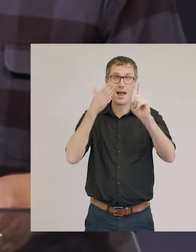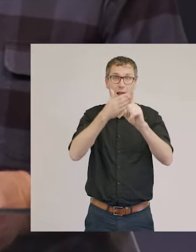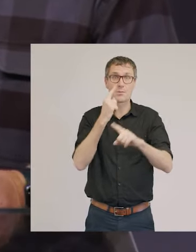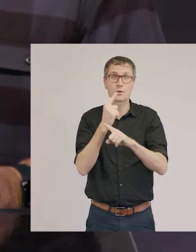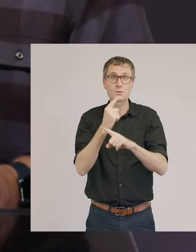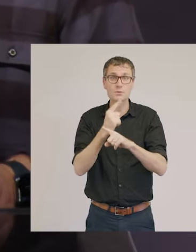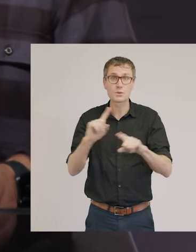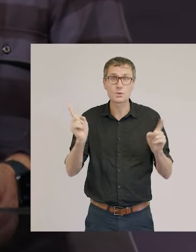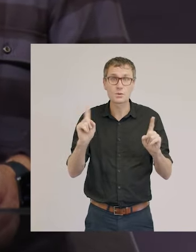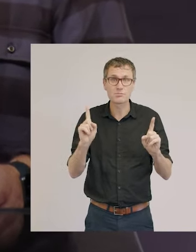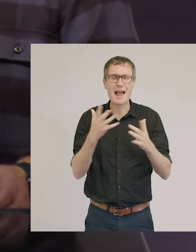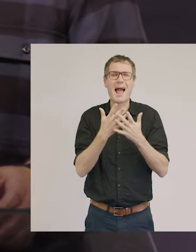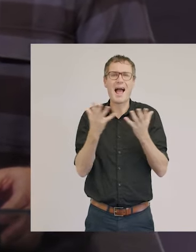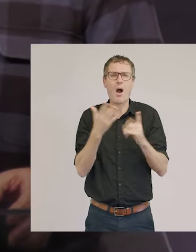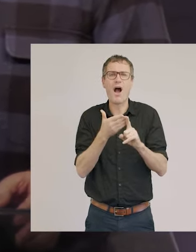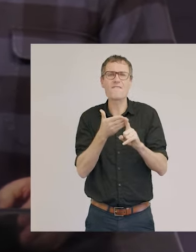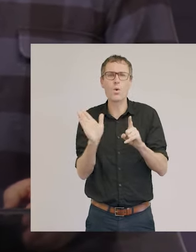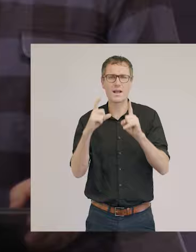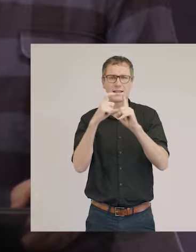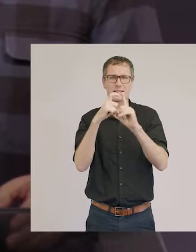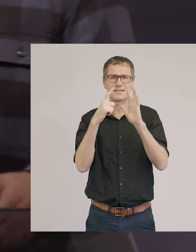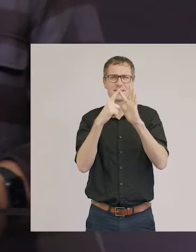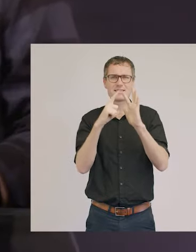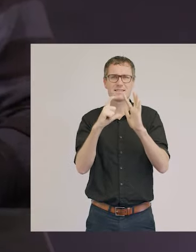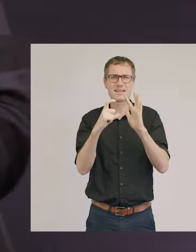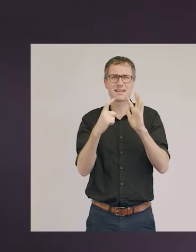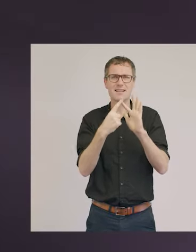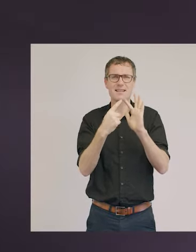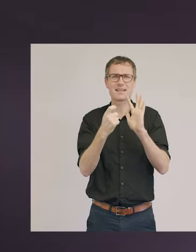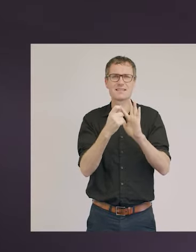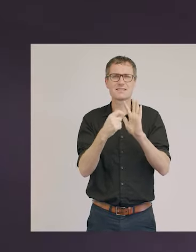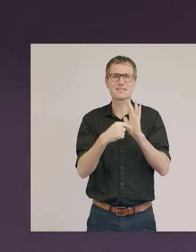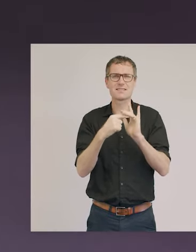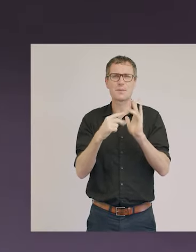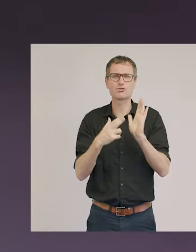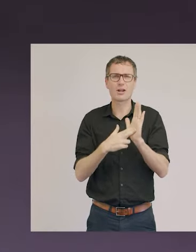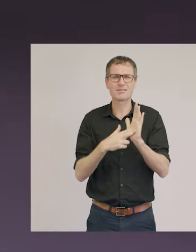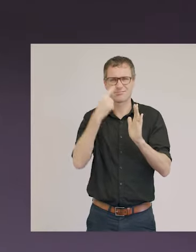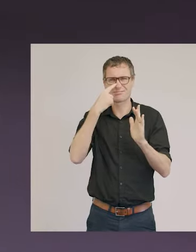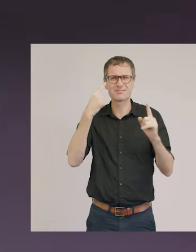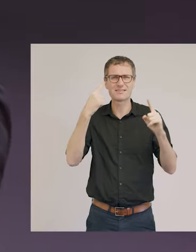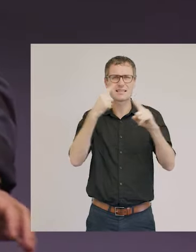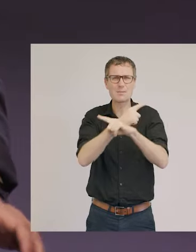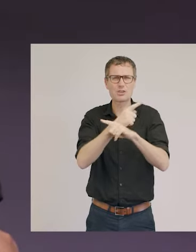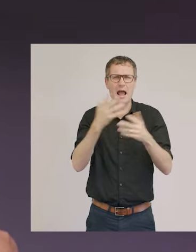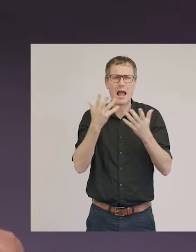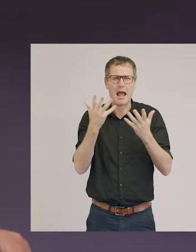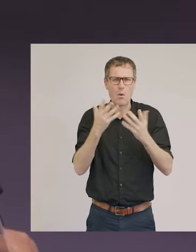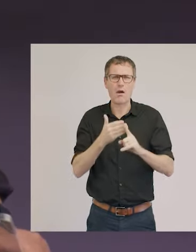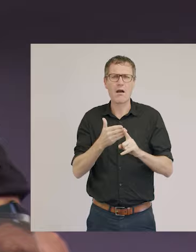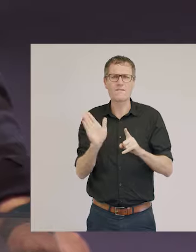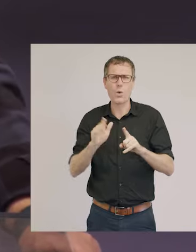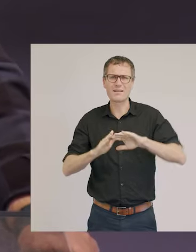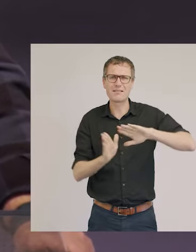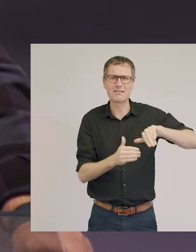Well, today I want to talk about how to avoid deception. That's a great title, isn't it? And you know, one of the things that